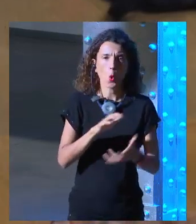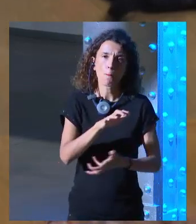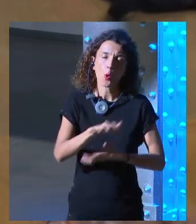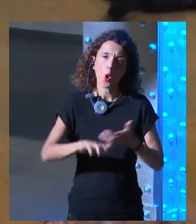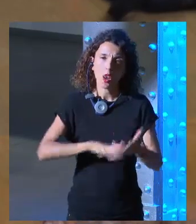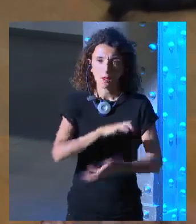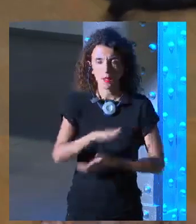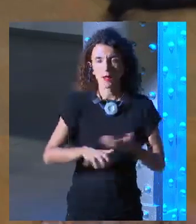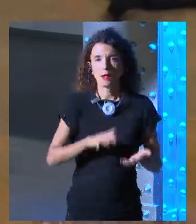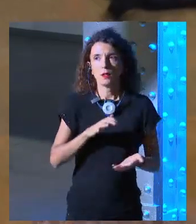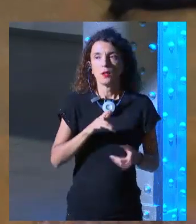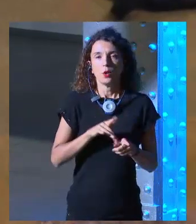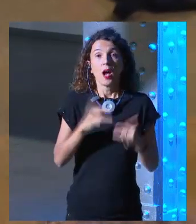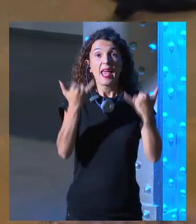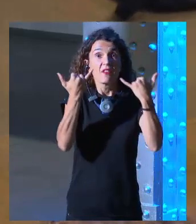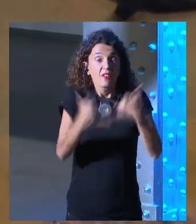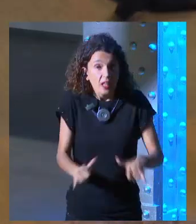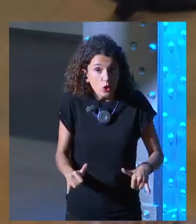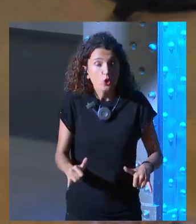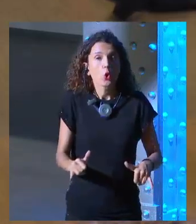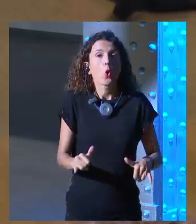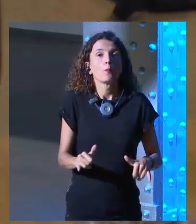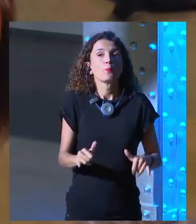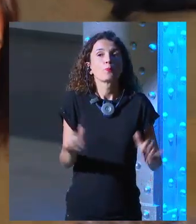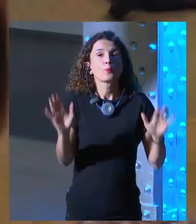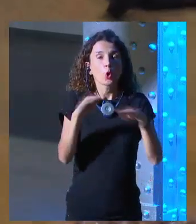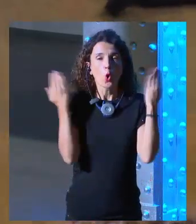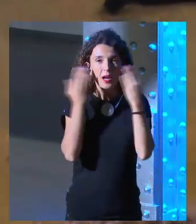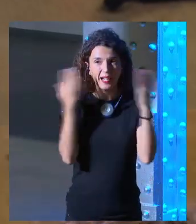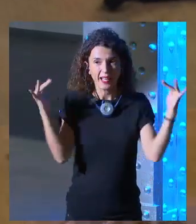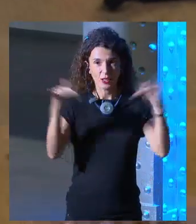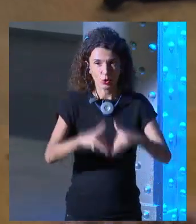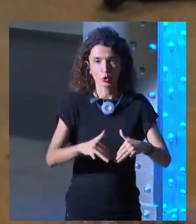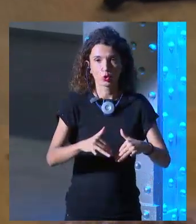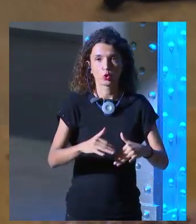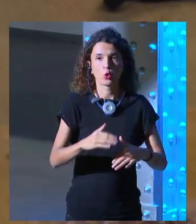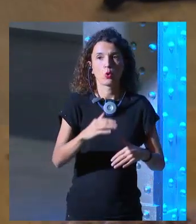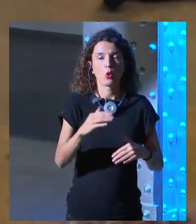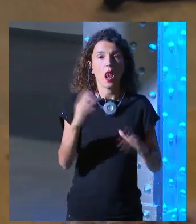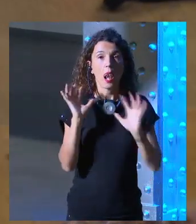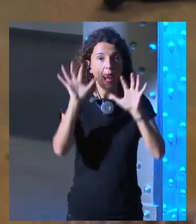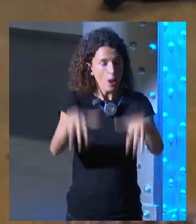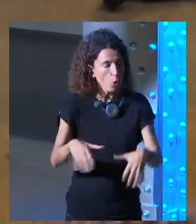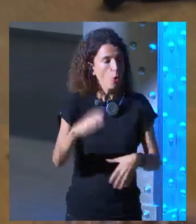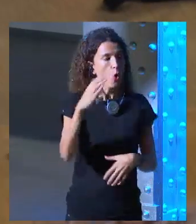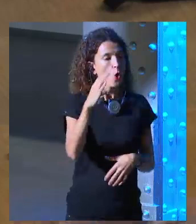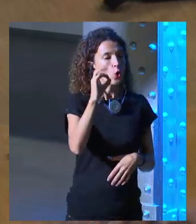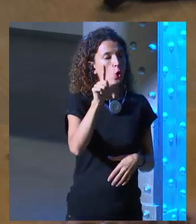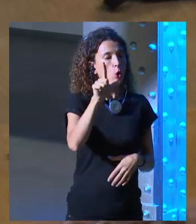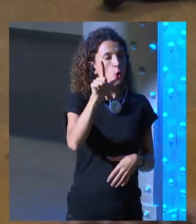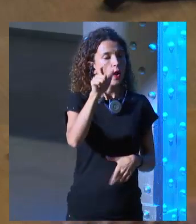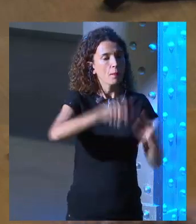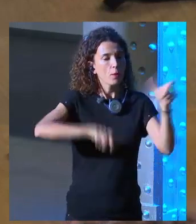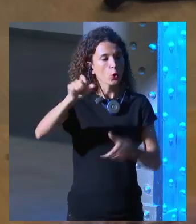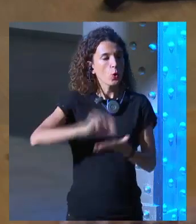there has been some kind of controversy around an event that takes place in León. It will